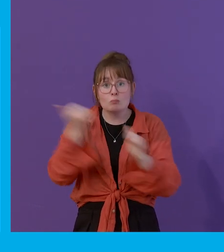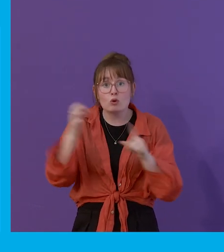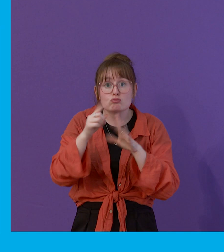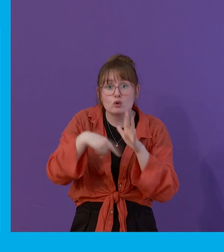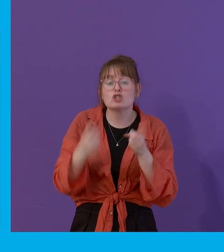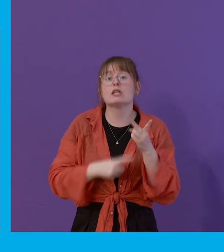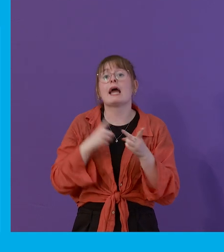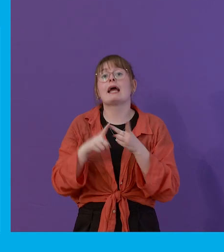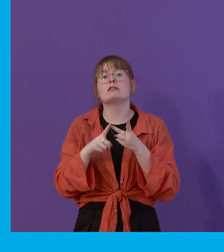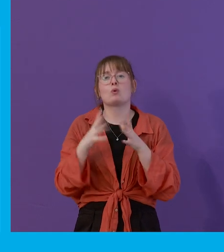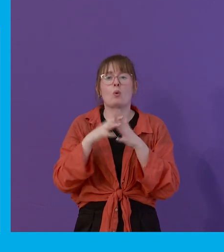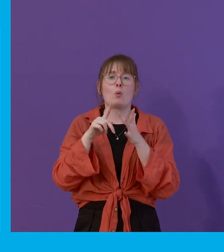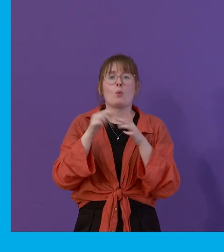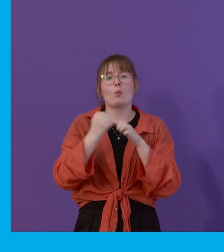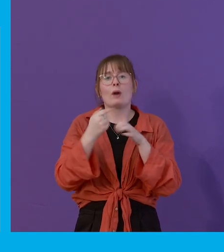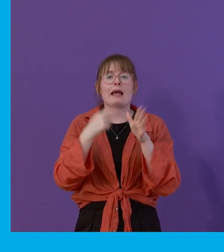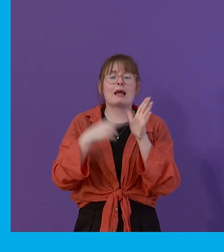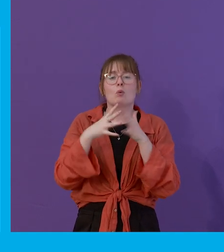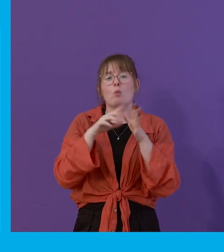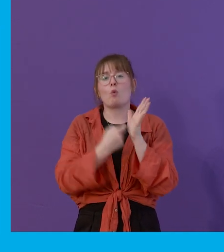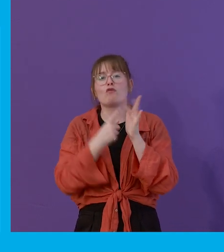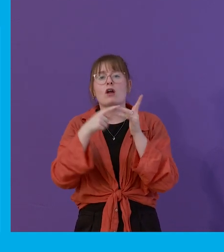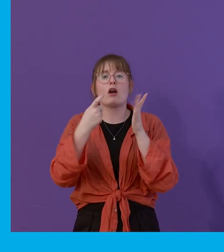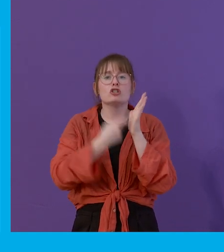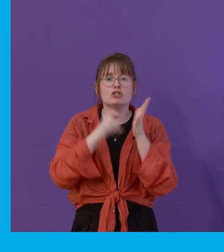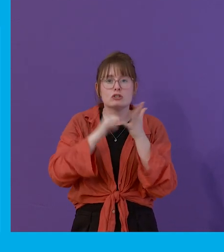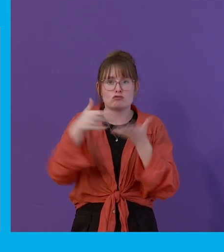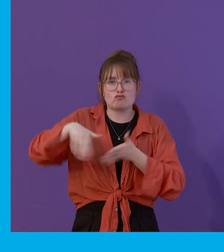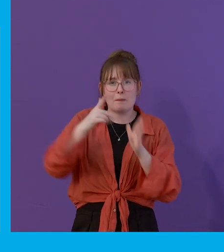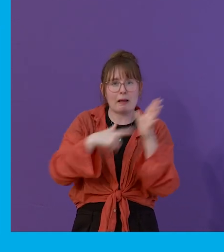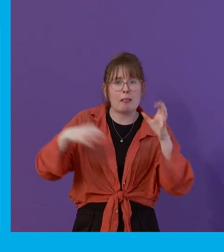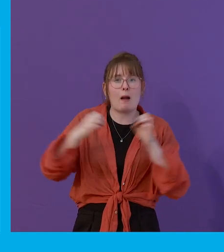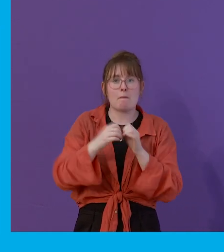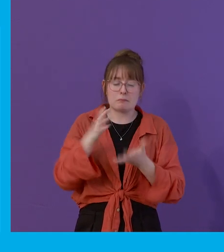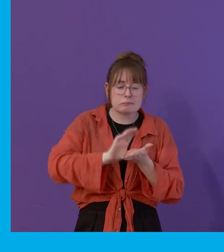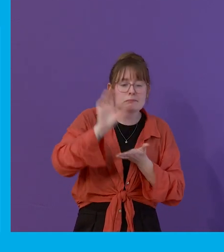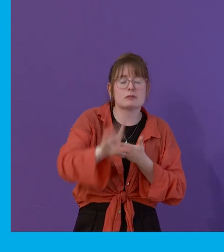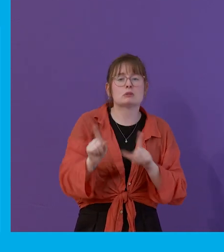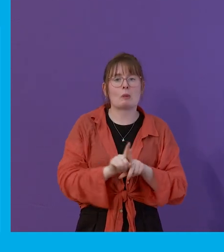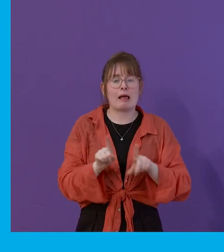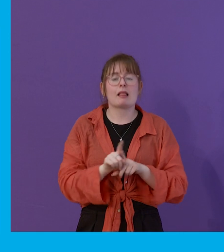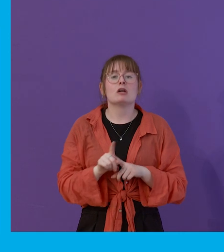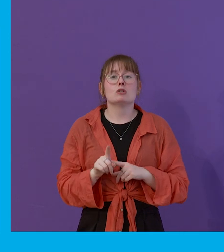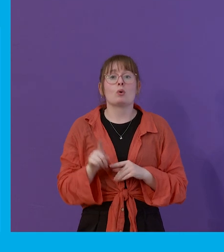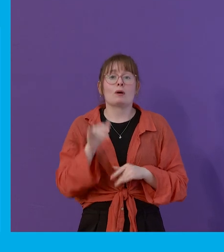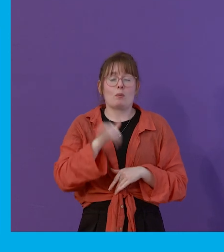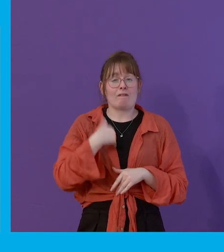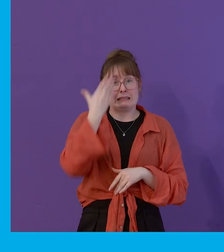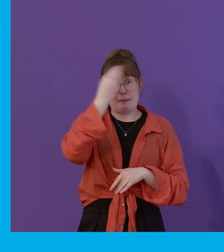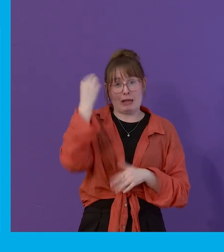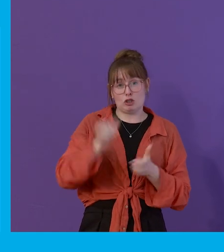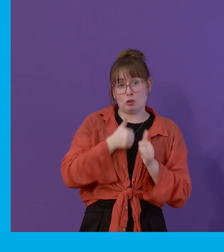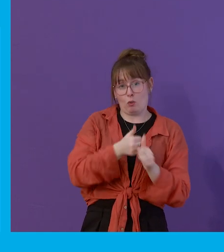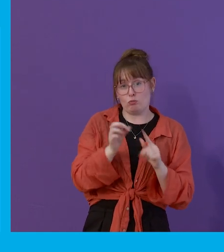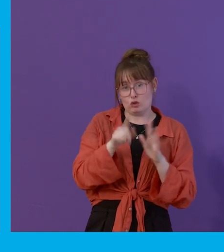came from Wigan Warriors, the rugby club, and we would invest in. So rather than talk about a dementia support project,